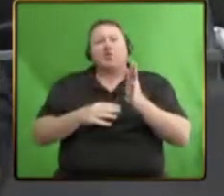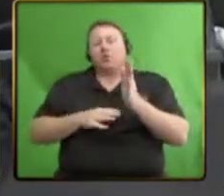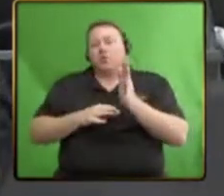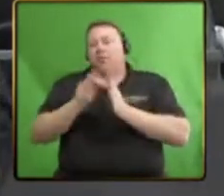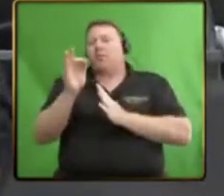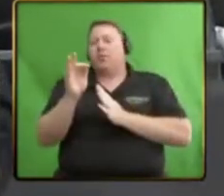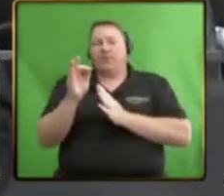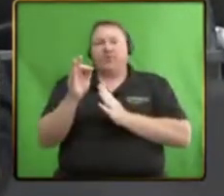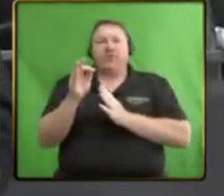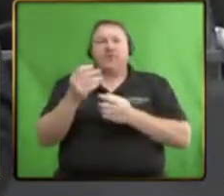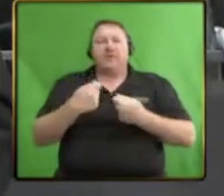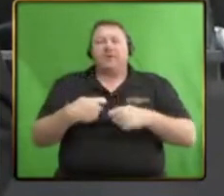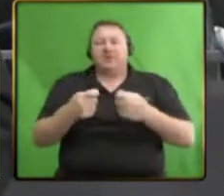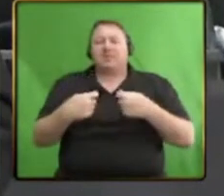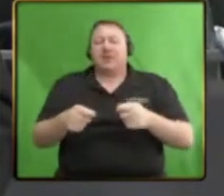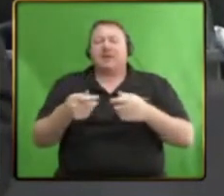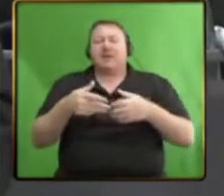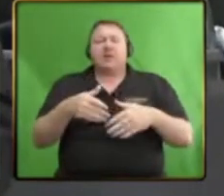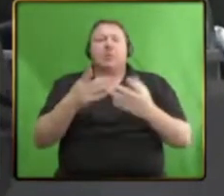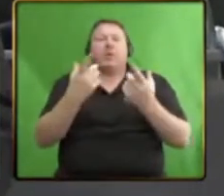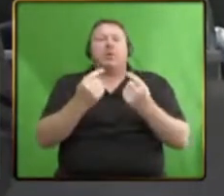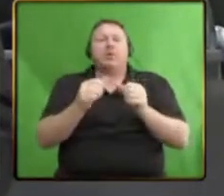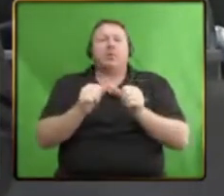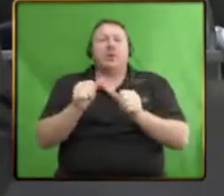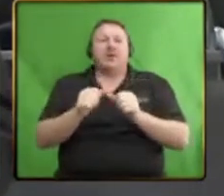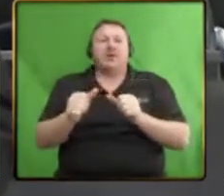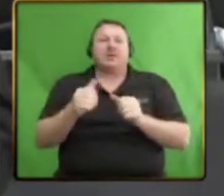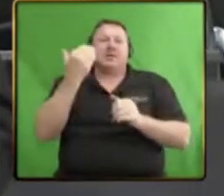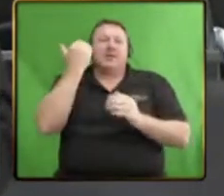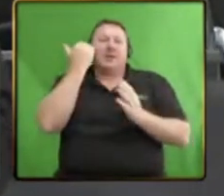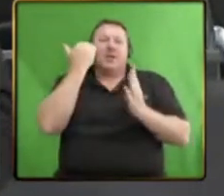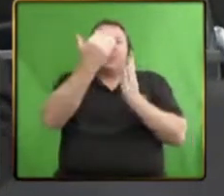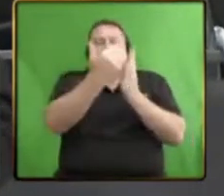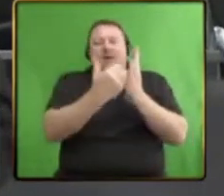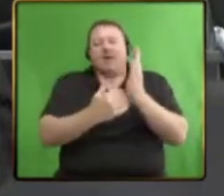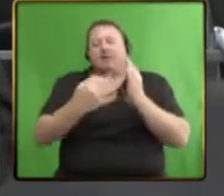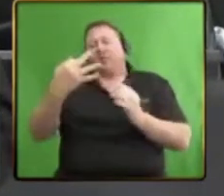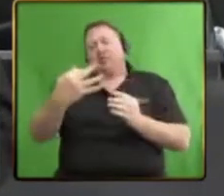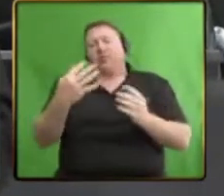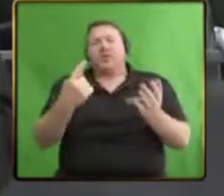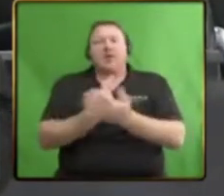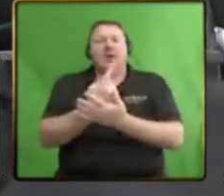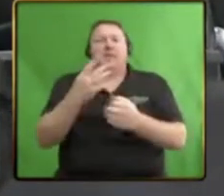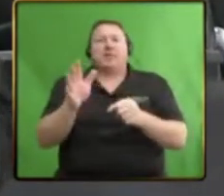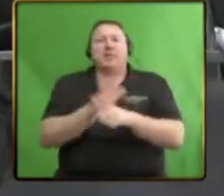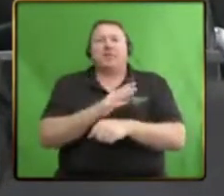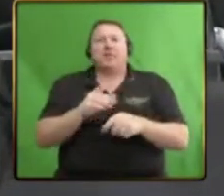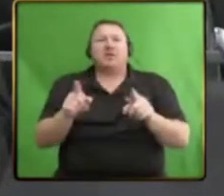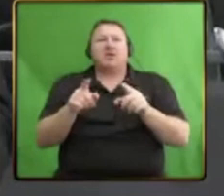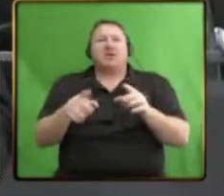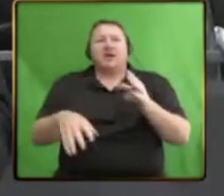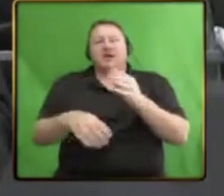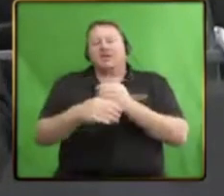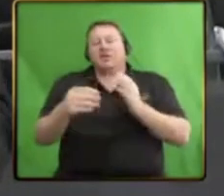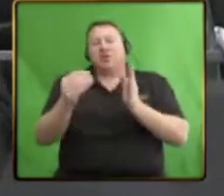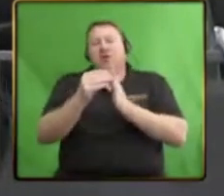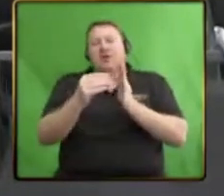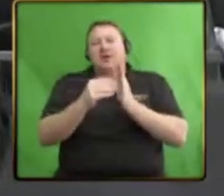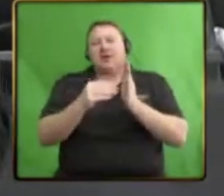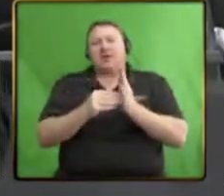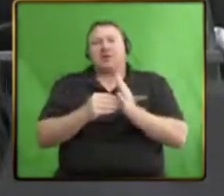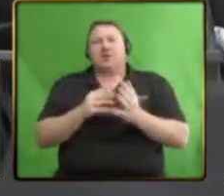spending efficiencies across all three spheres of government. The ACDP also notes the additional allocations made mainly